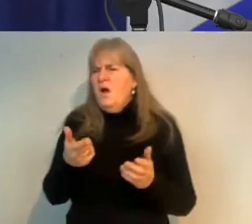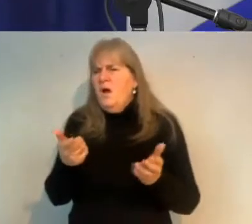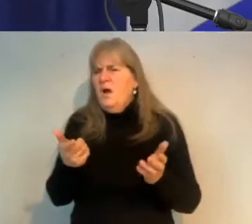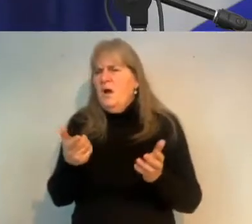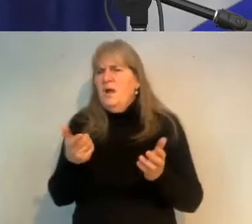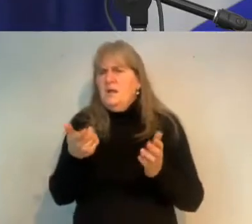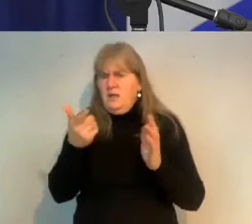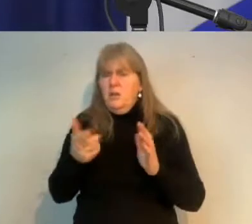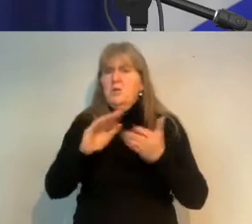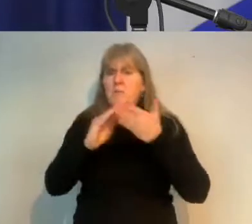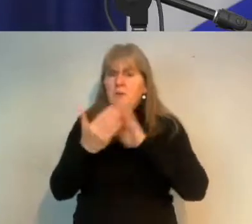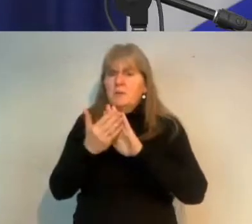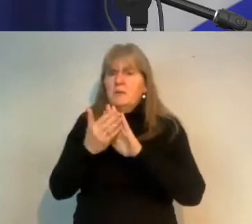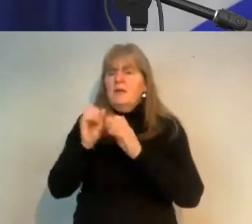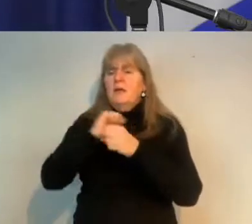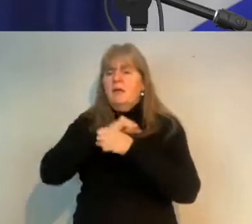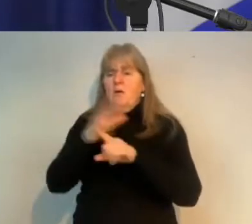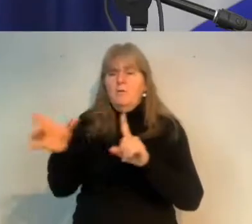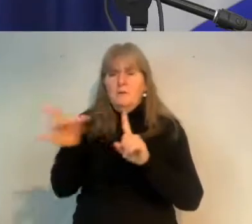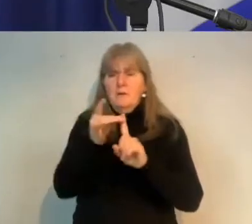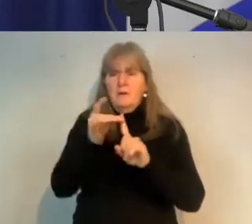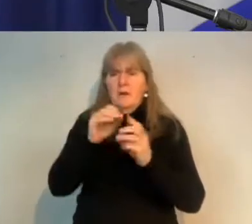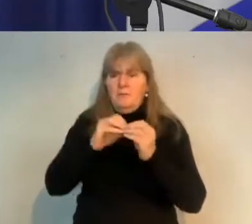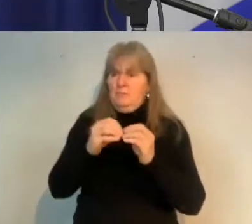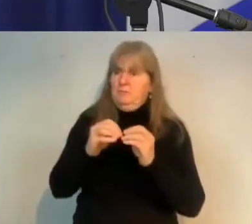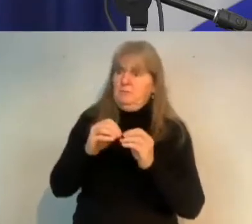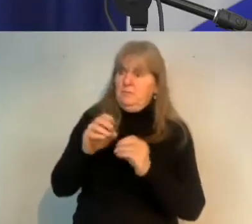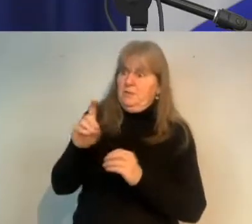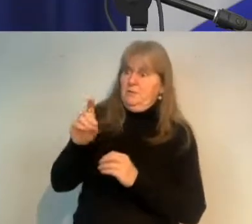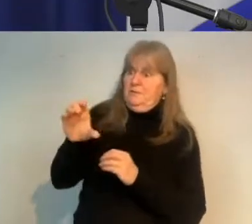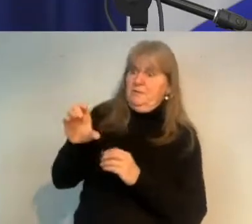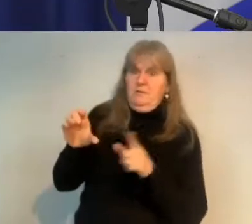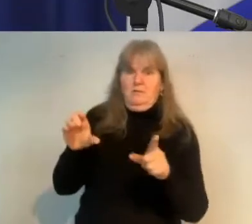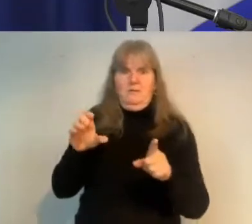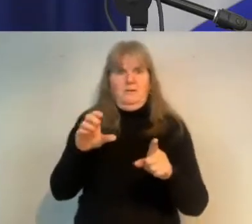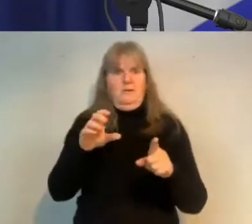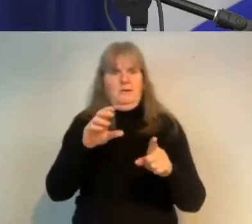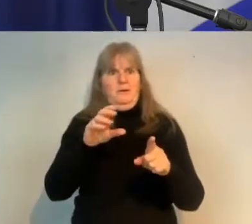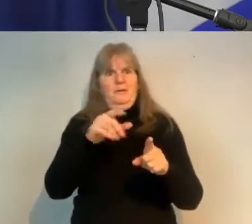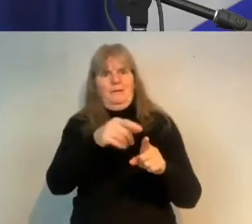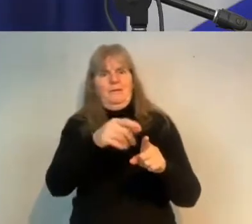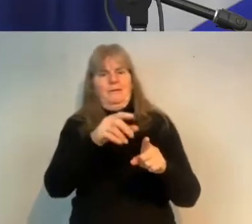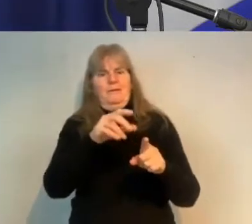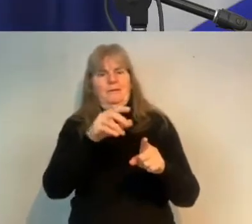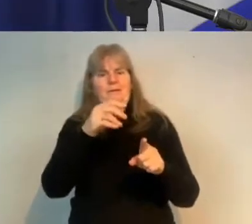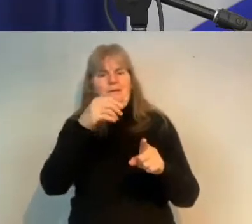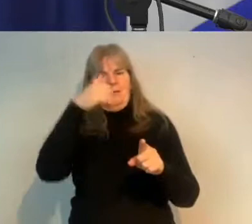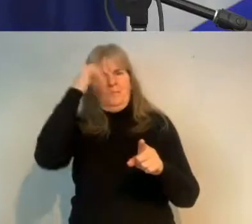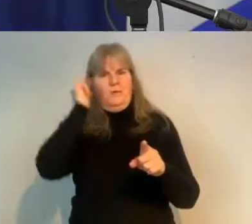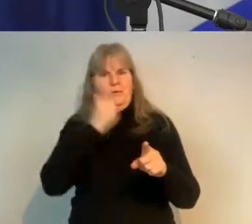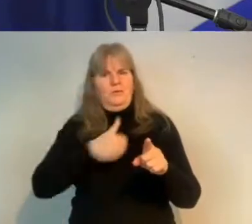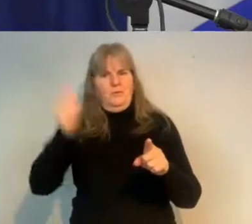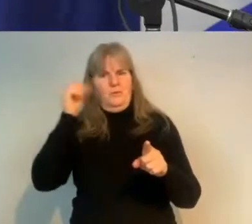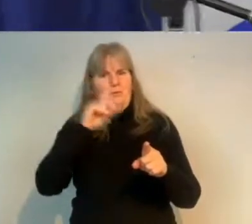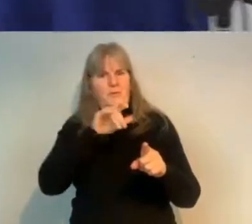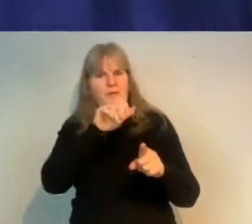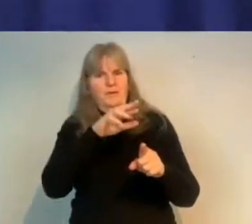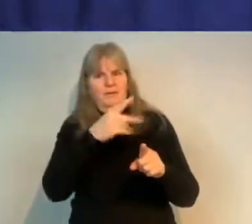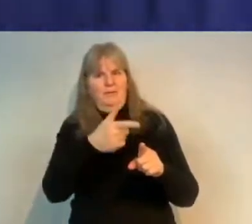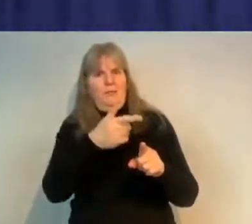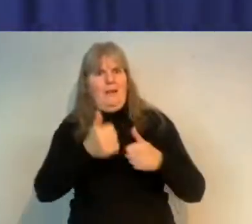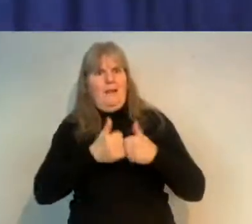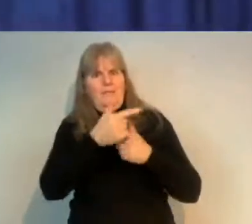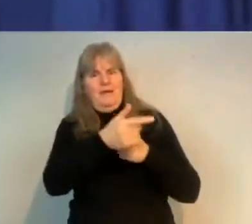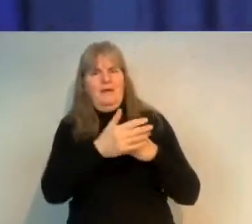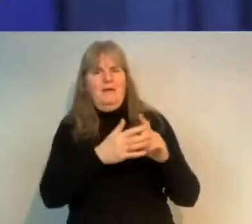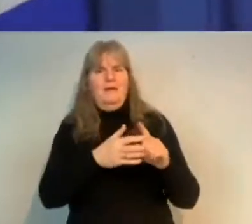do you say to Dawsonites, and particularly the Premier, since you're their MLA as well? Yeah, I would say that the Yukon Communicable